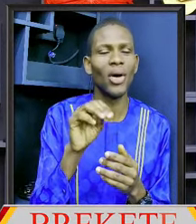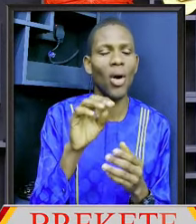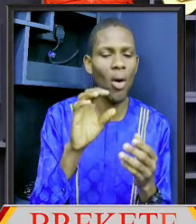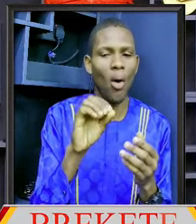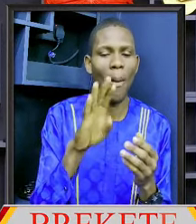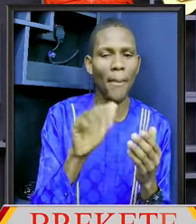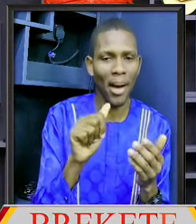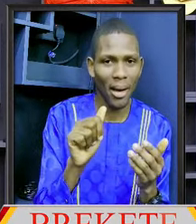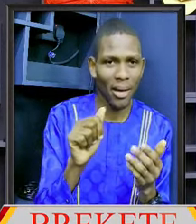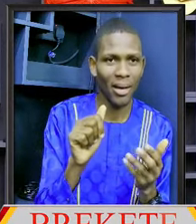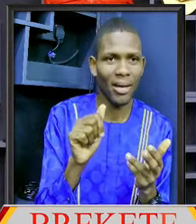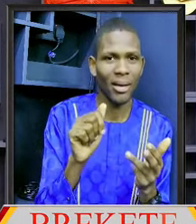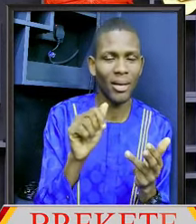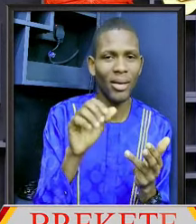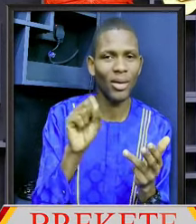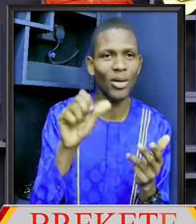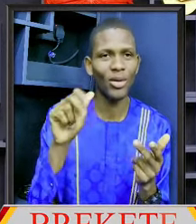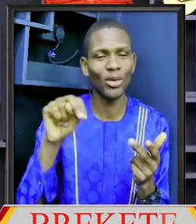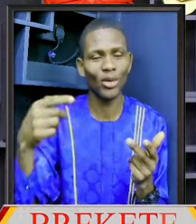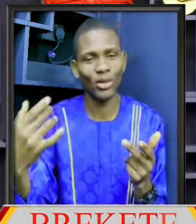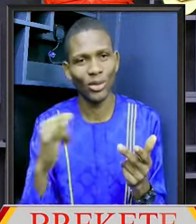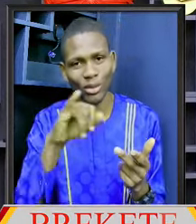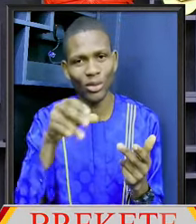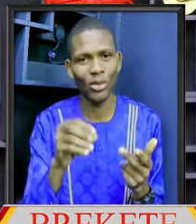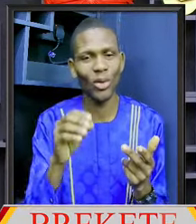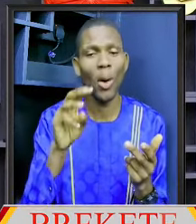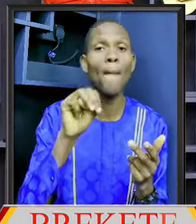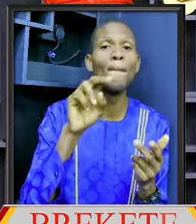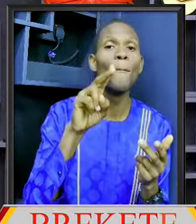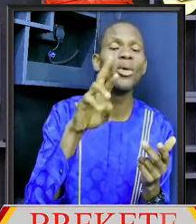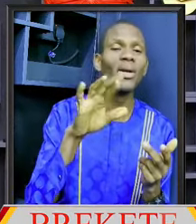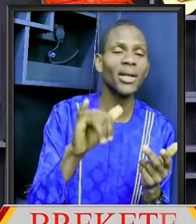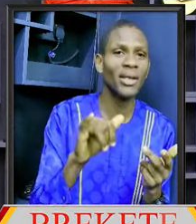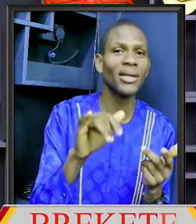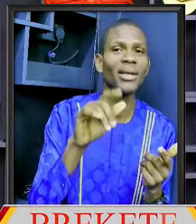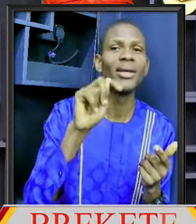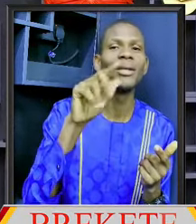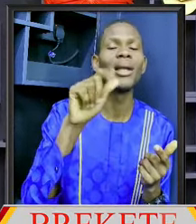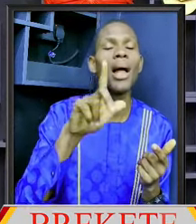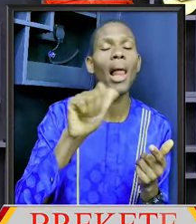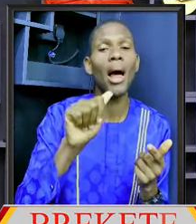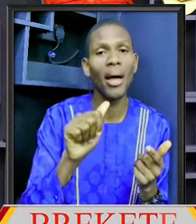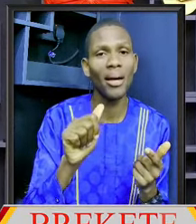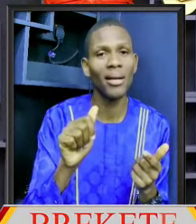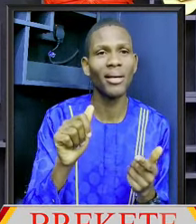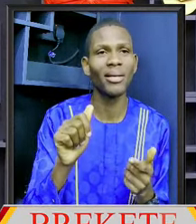Oba, Sanjo, Muli, Tala,